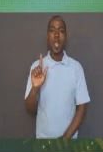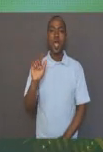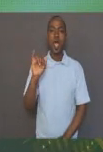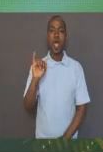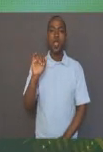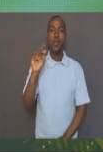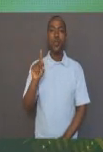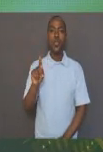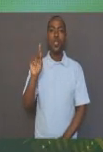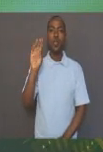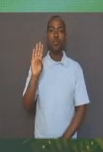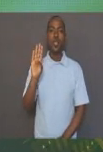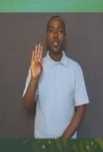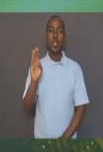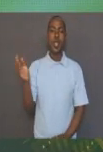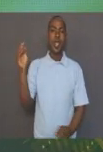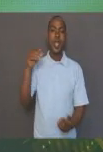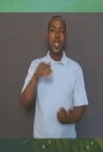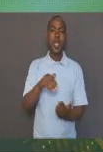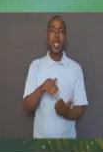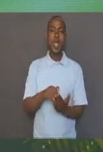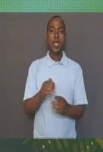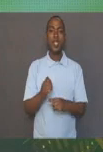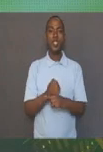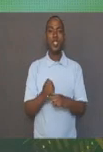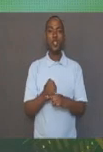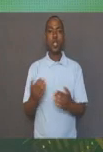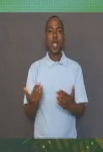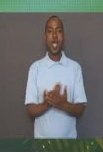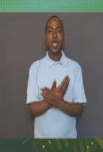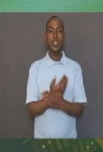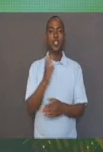ALIPB also trains new Ethiopian